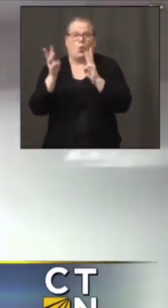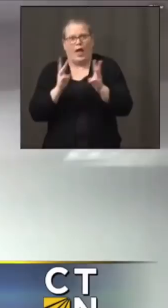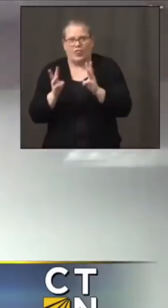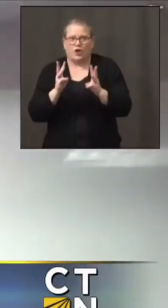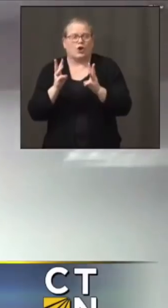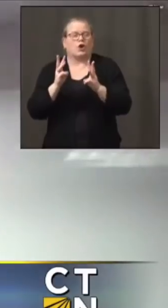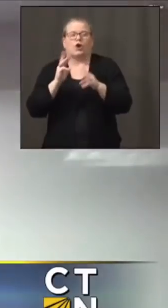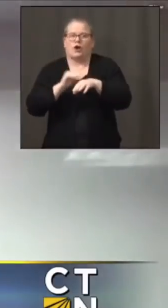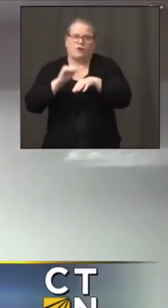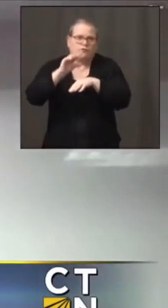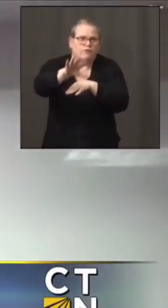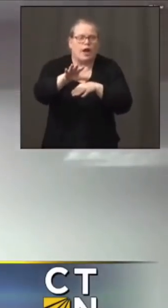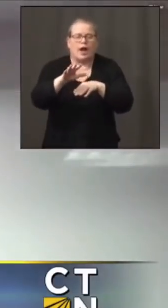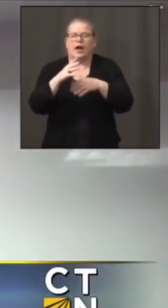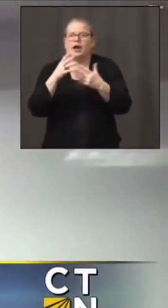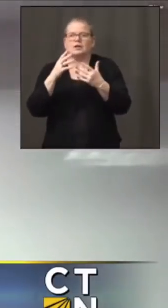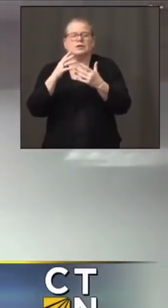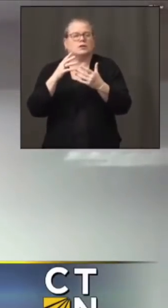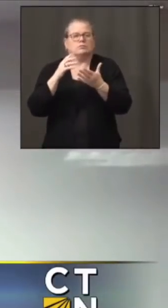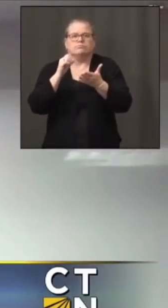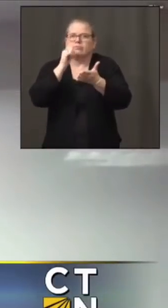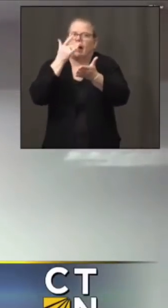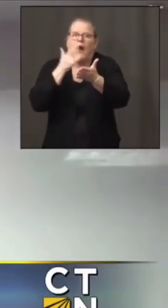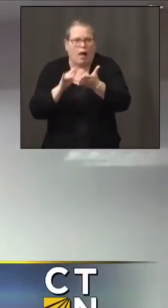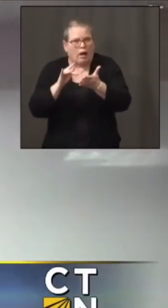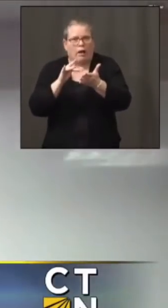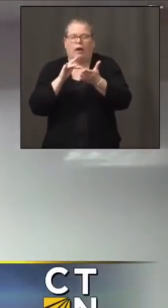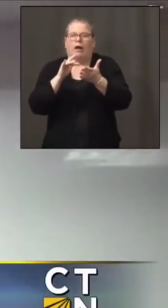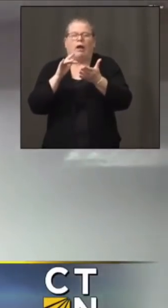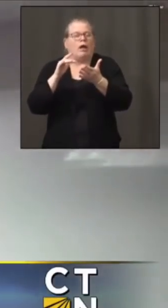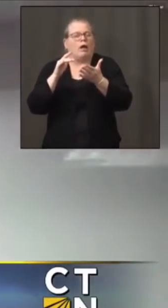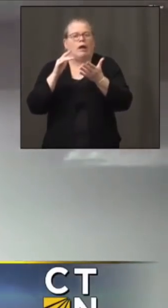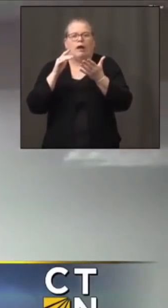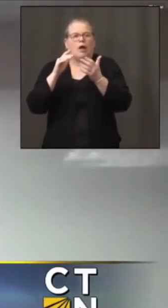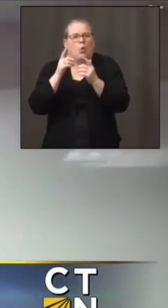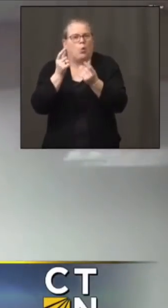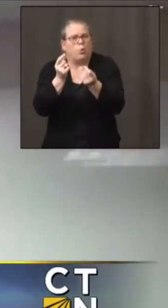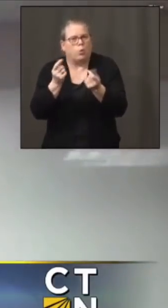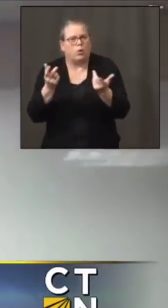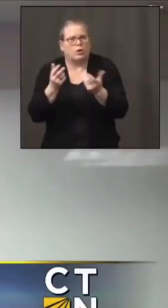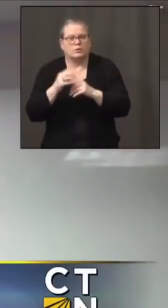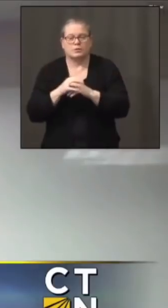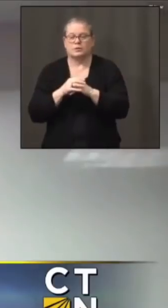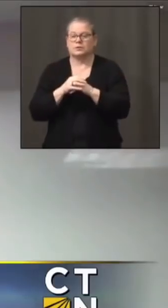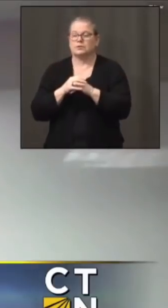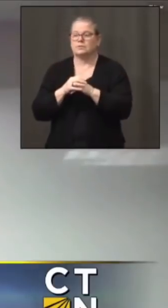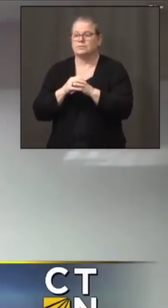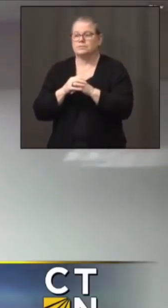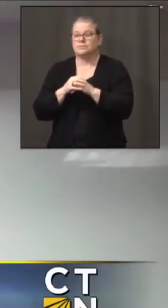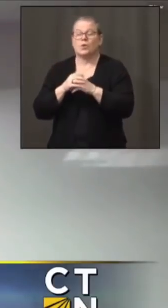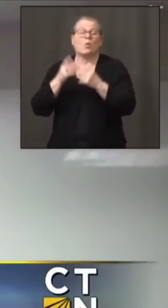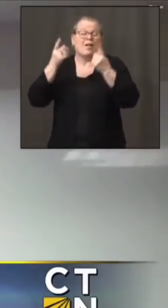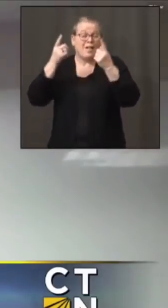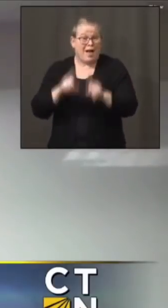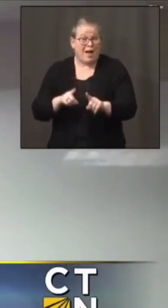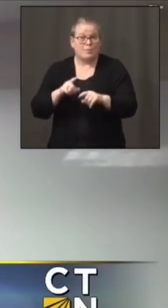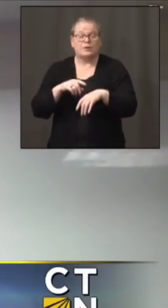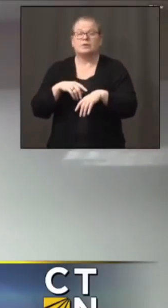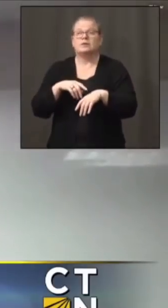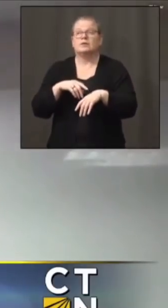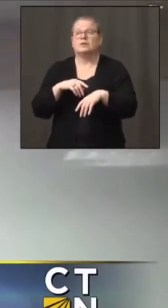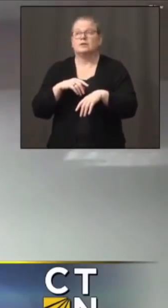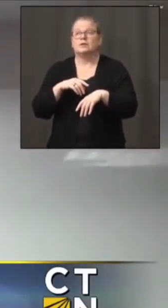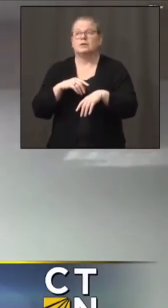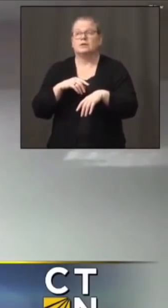to thwart them? Well, the data that we've seen so far, and multiple times I've heard this question come up, the advice is